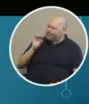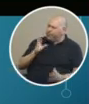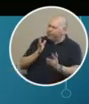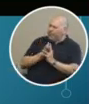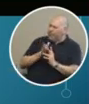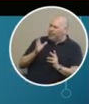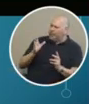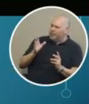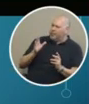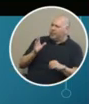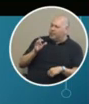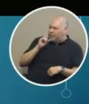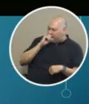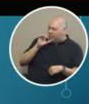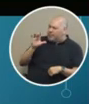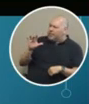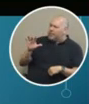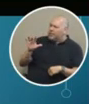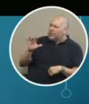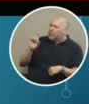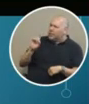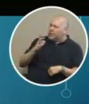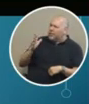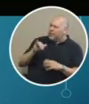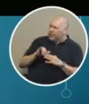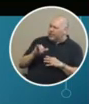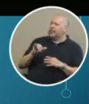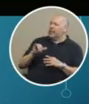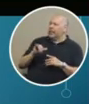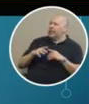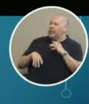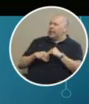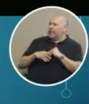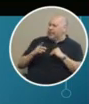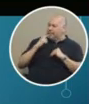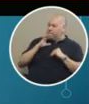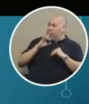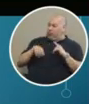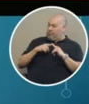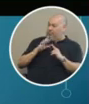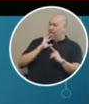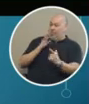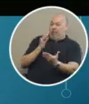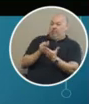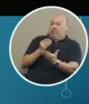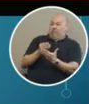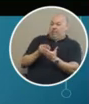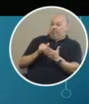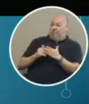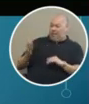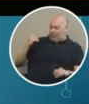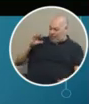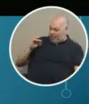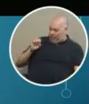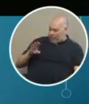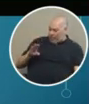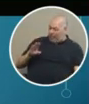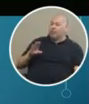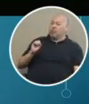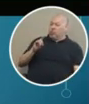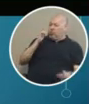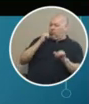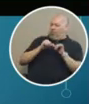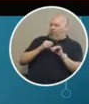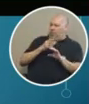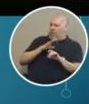in real quickly. So council, Yes. also, one of the other things that city manager referenced was that refunding that we did back in February. So if you